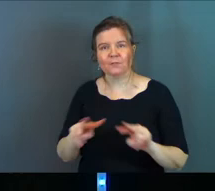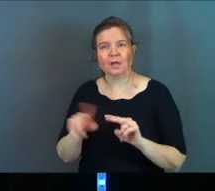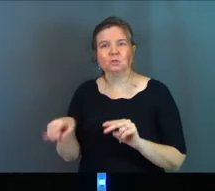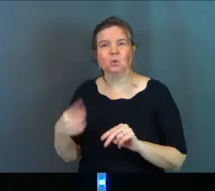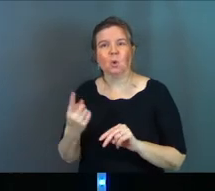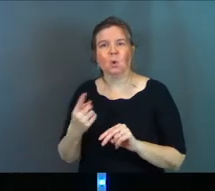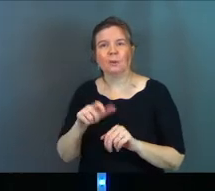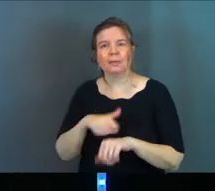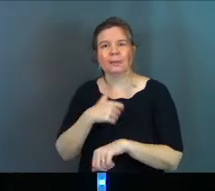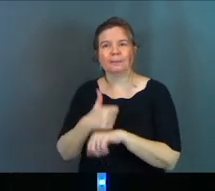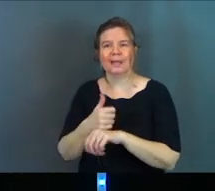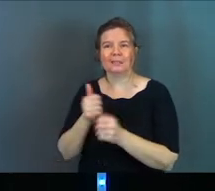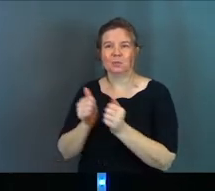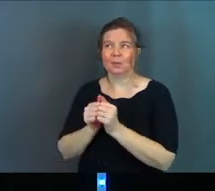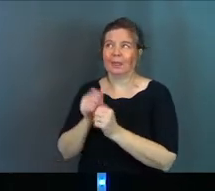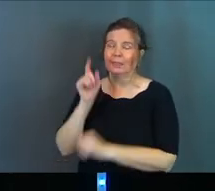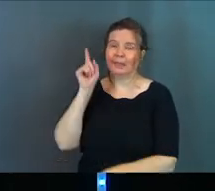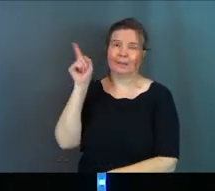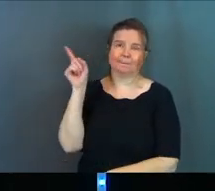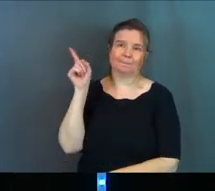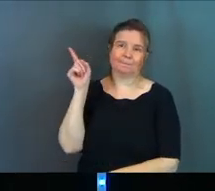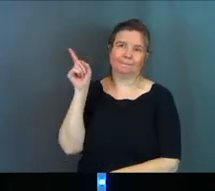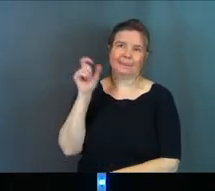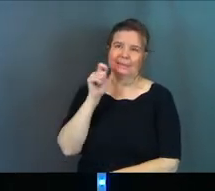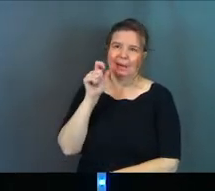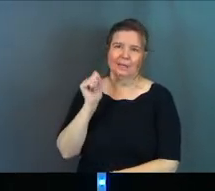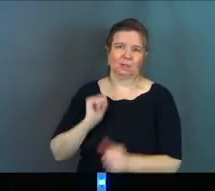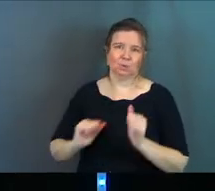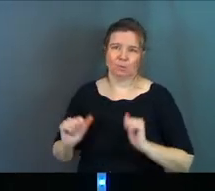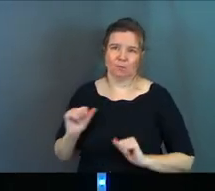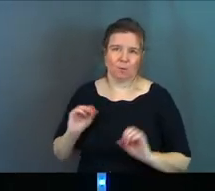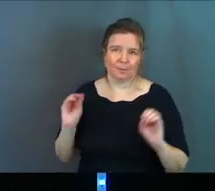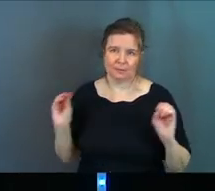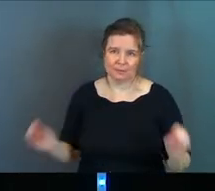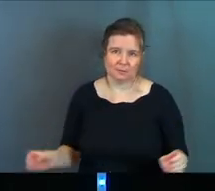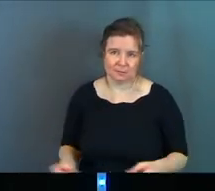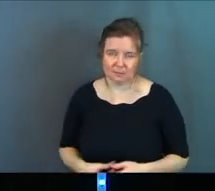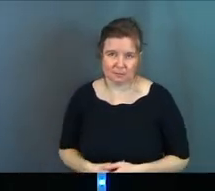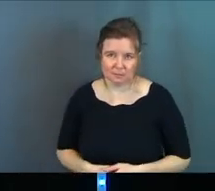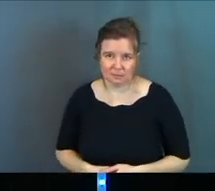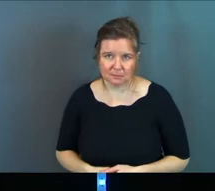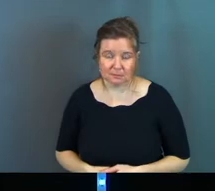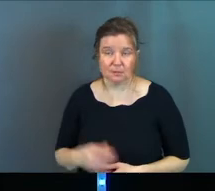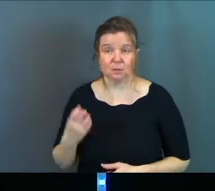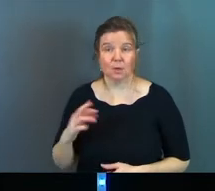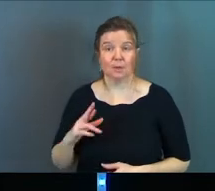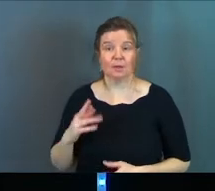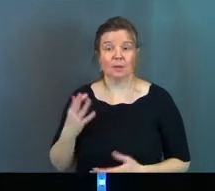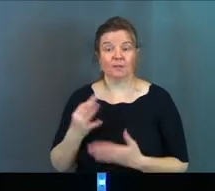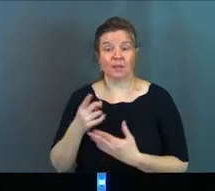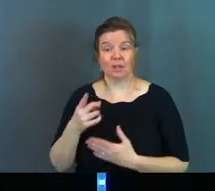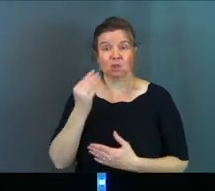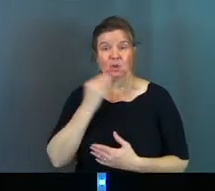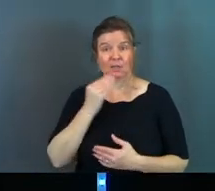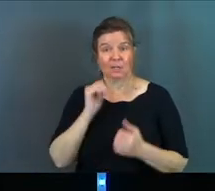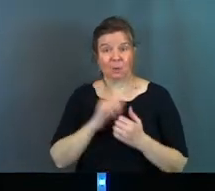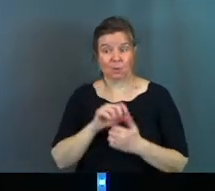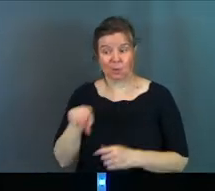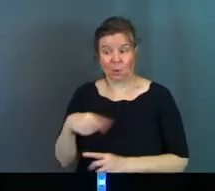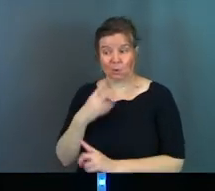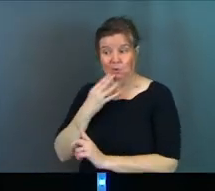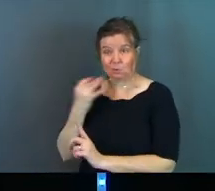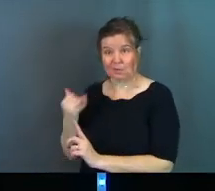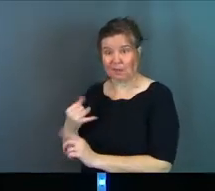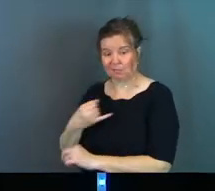is only based in him. Not in your performance at all. So Peter, the fact that you're eating with just